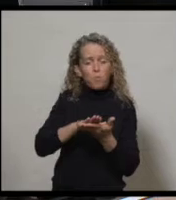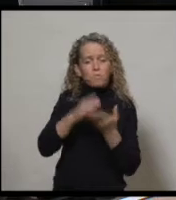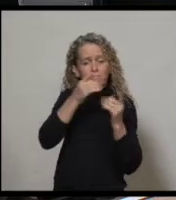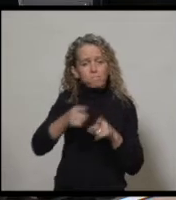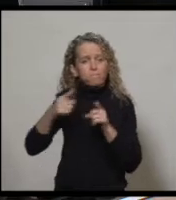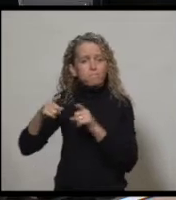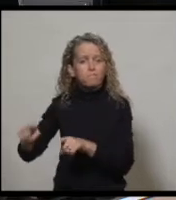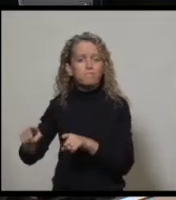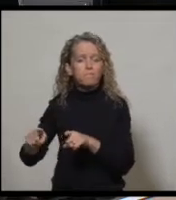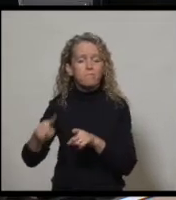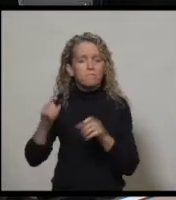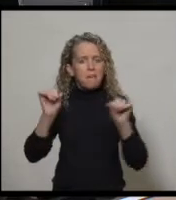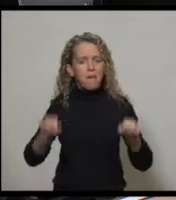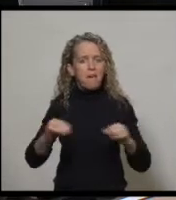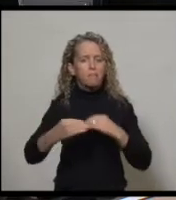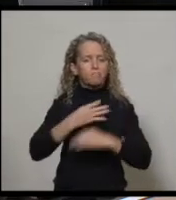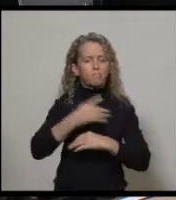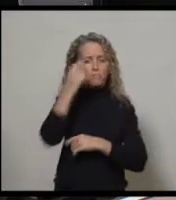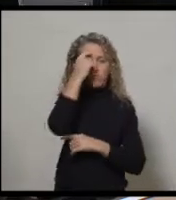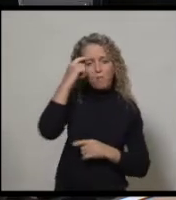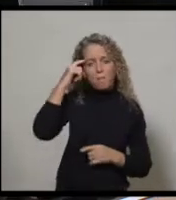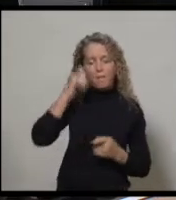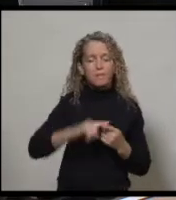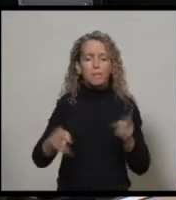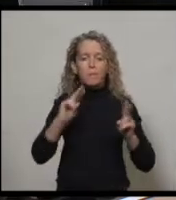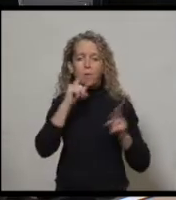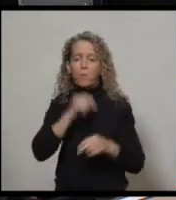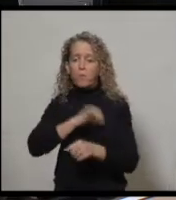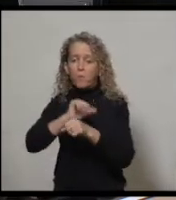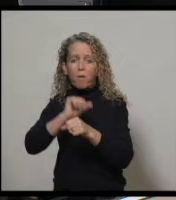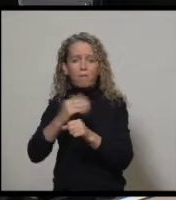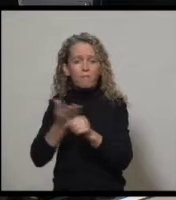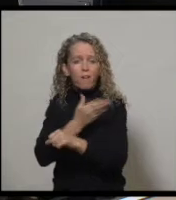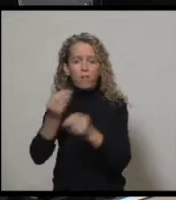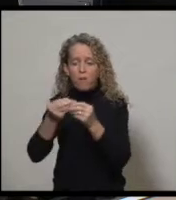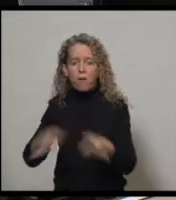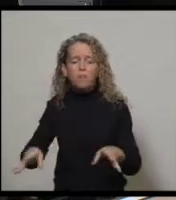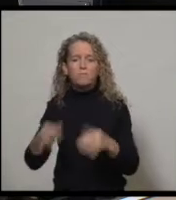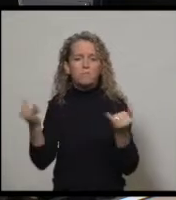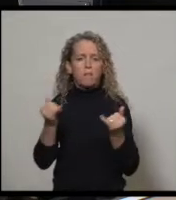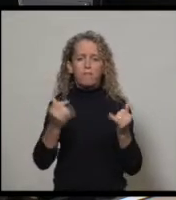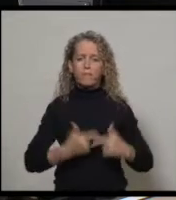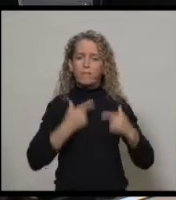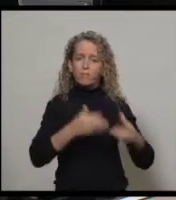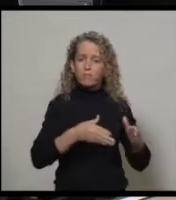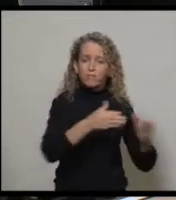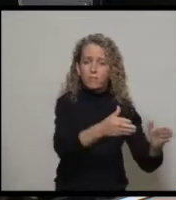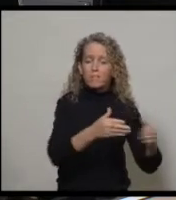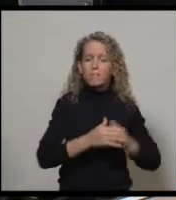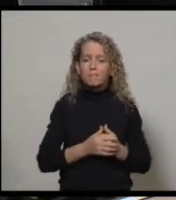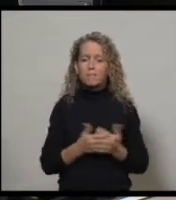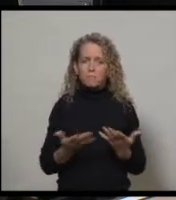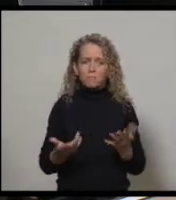about people that may have lost their jobs or are homeless, and thinking about in the context of the children and youth that we work with, thinking about their families.